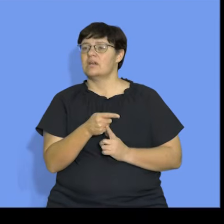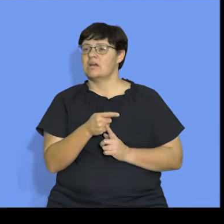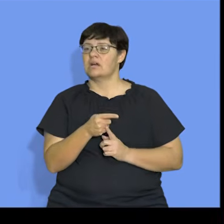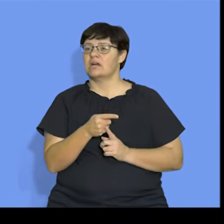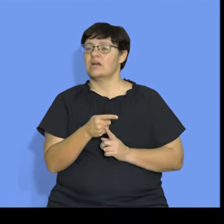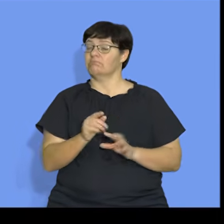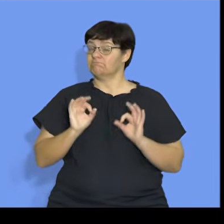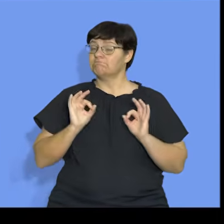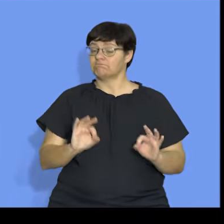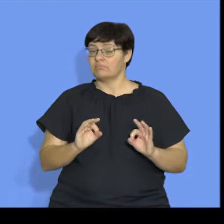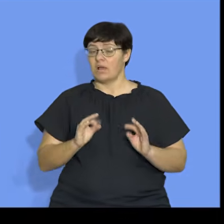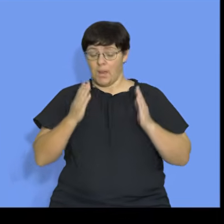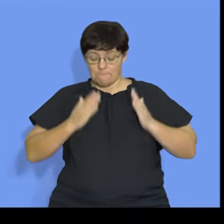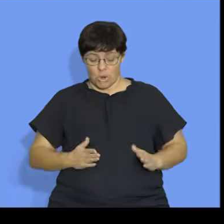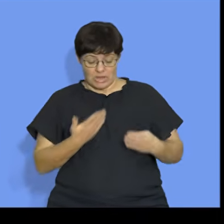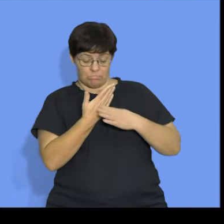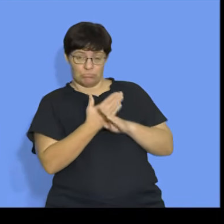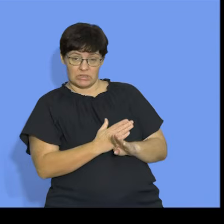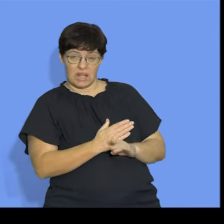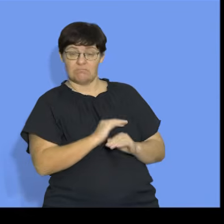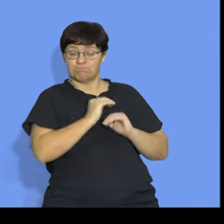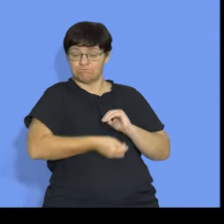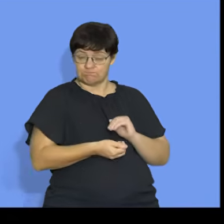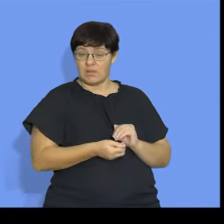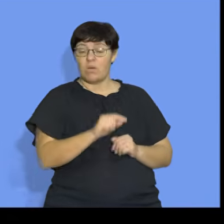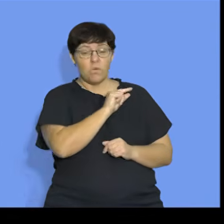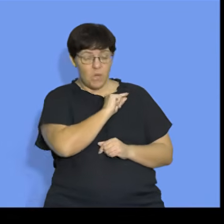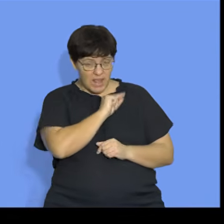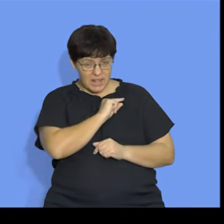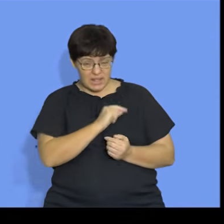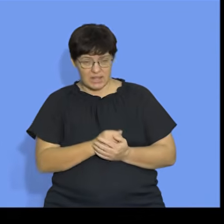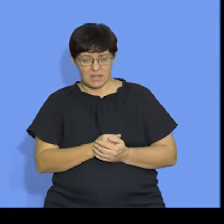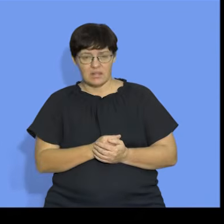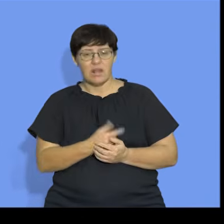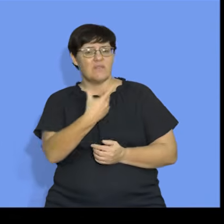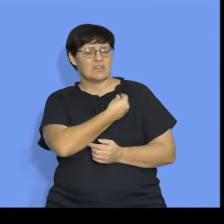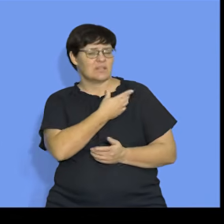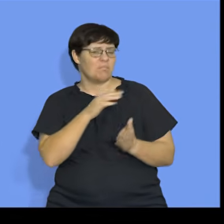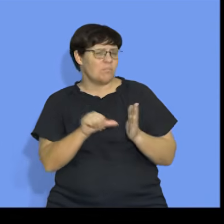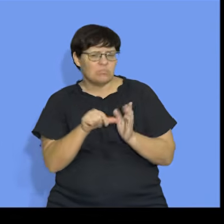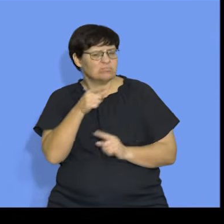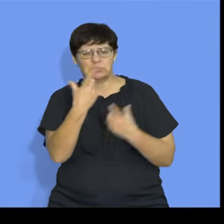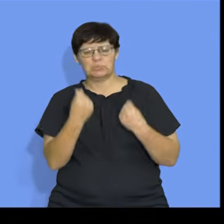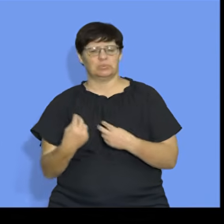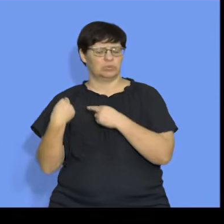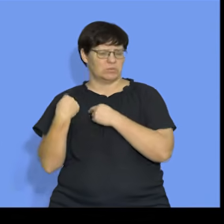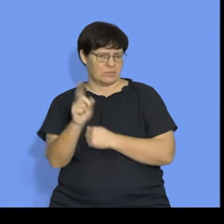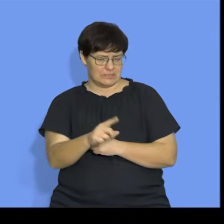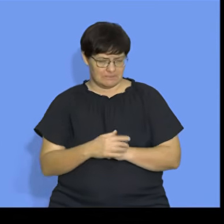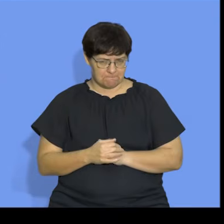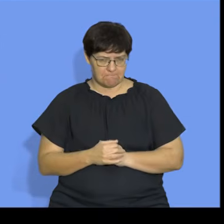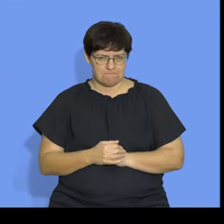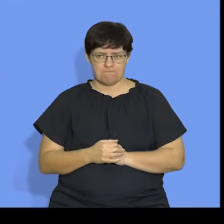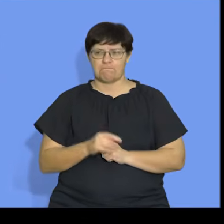in protecting the body because, again, why are vaccines so important? What do they do? Right, number